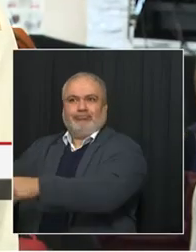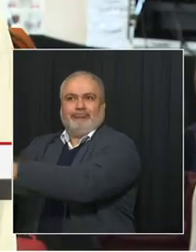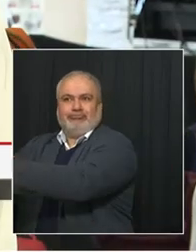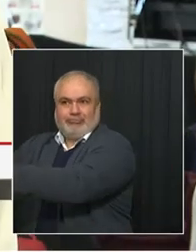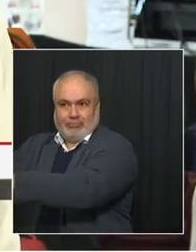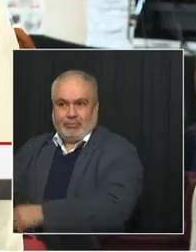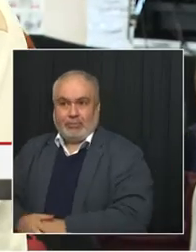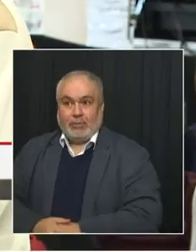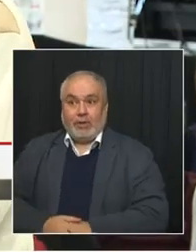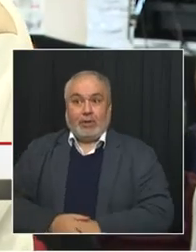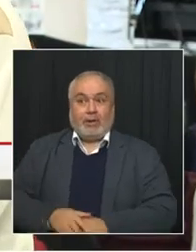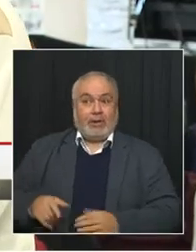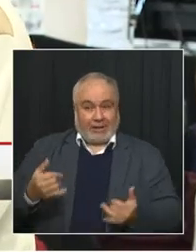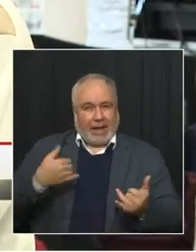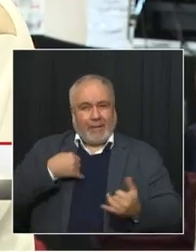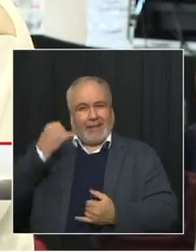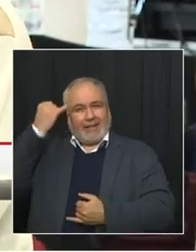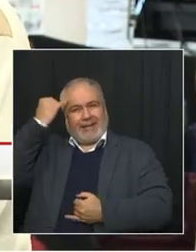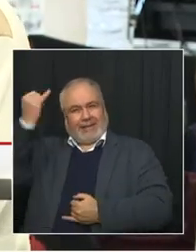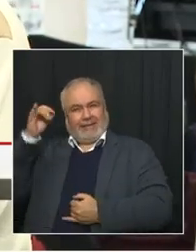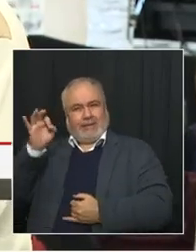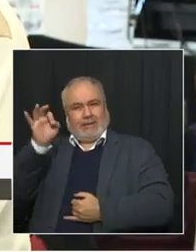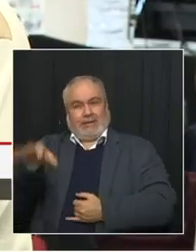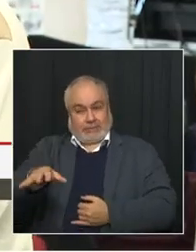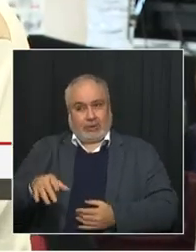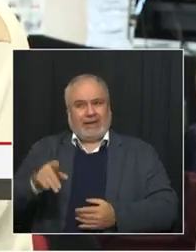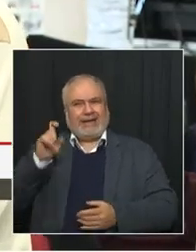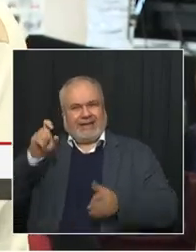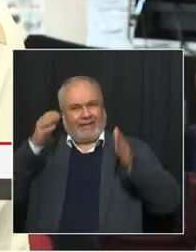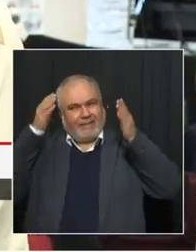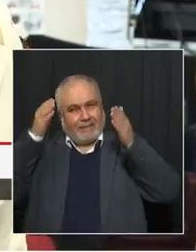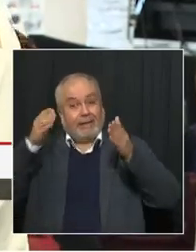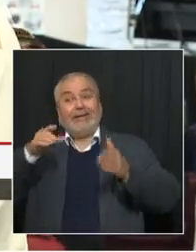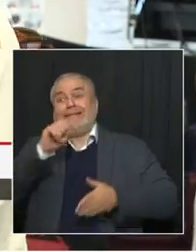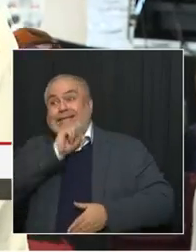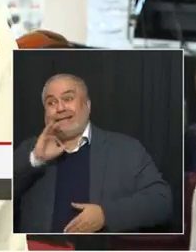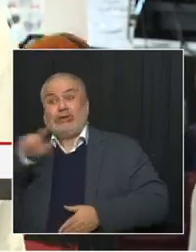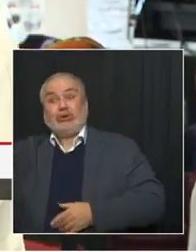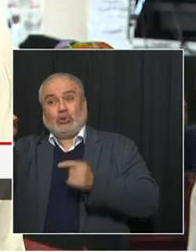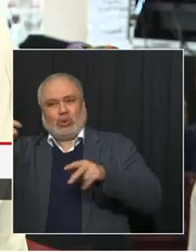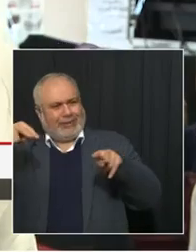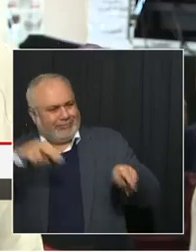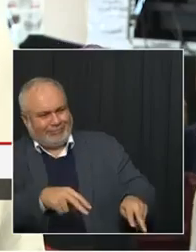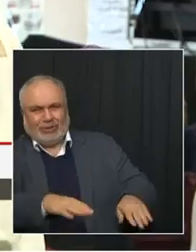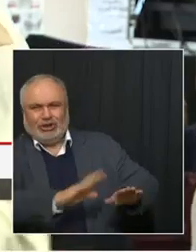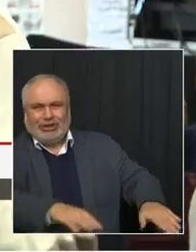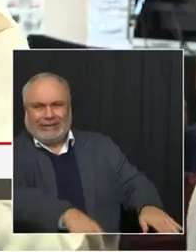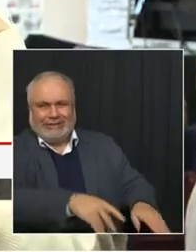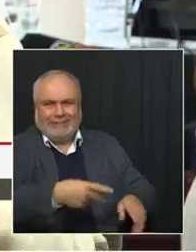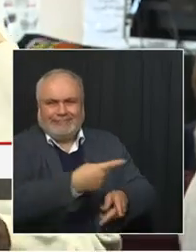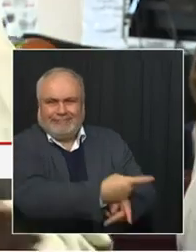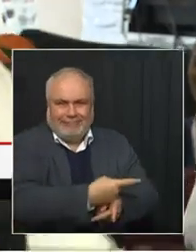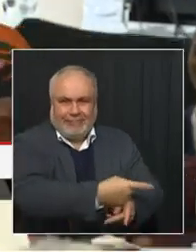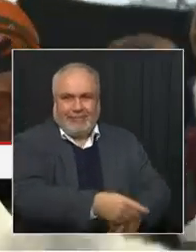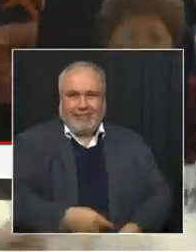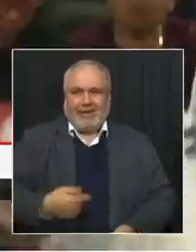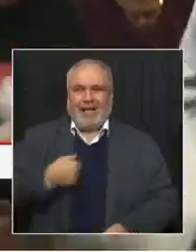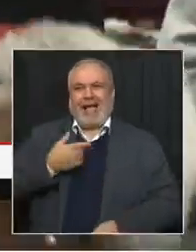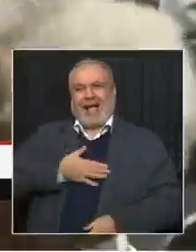infrastructure program, and I'm glad that we're on the planet at the same time with you, Mayor. Thank you.